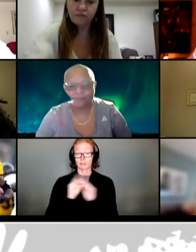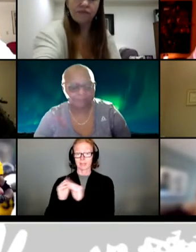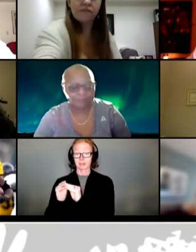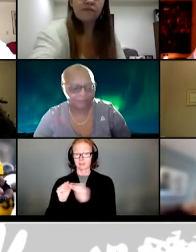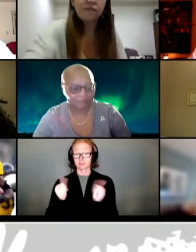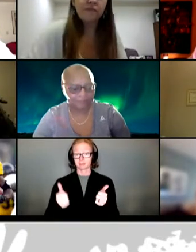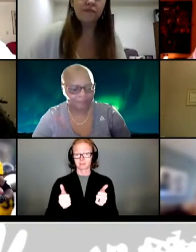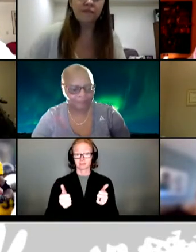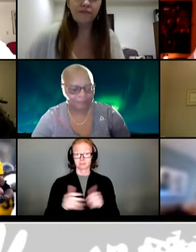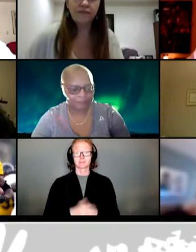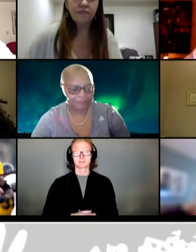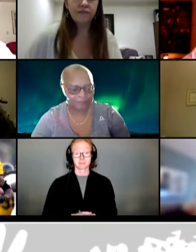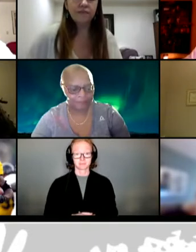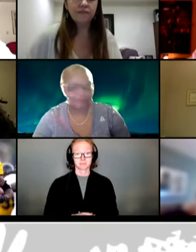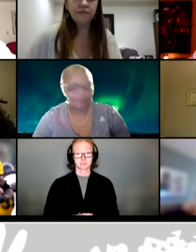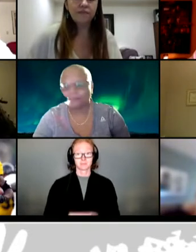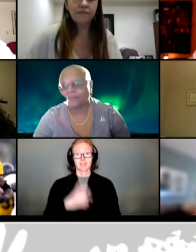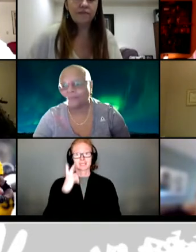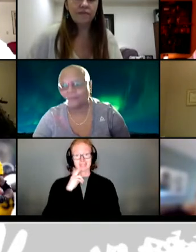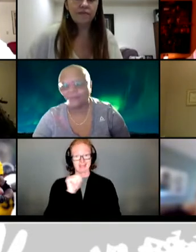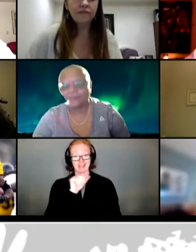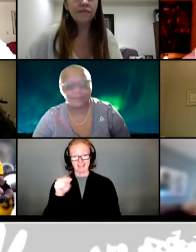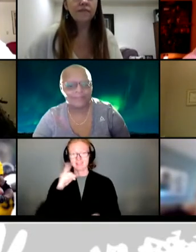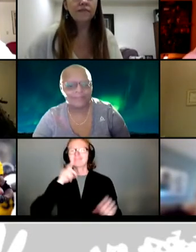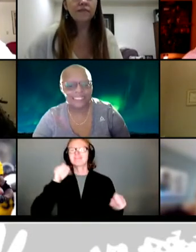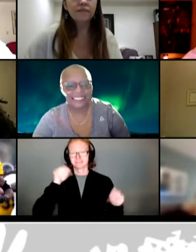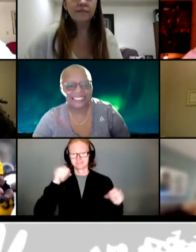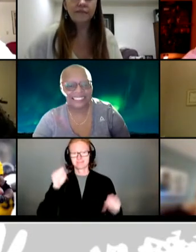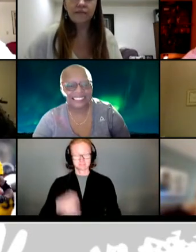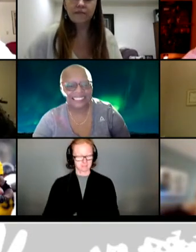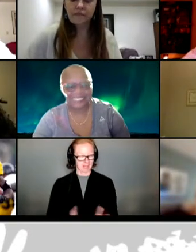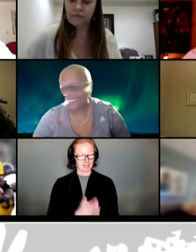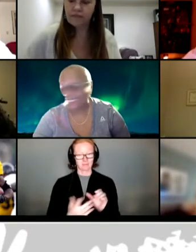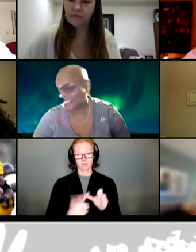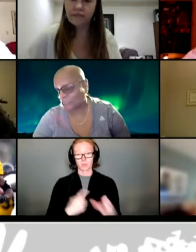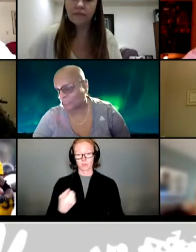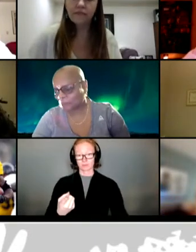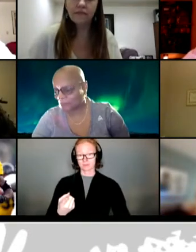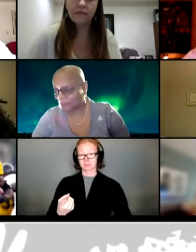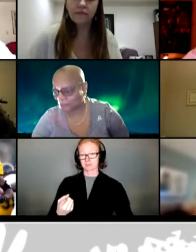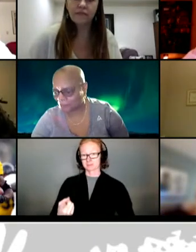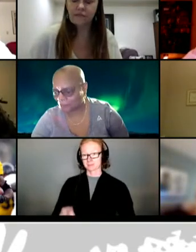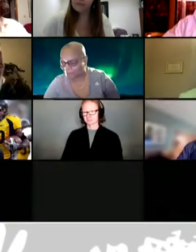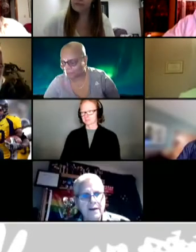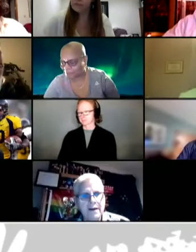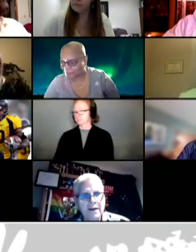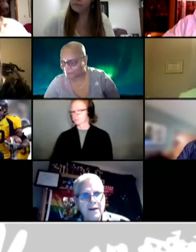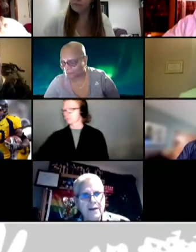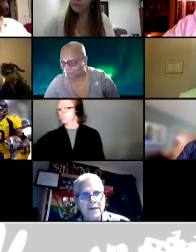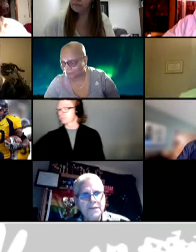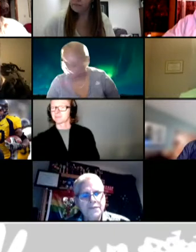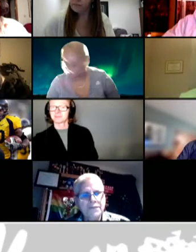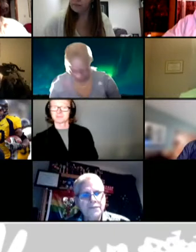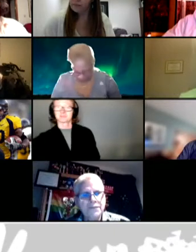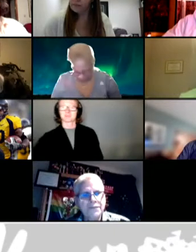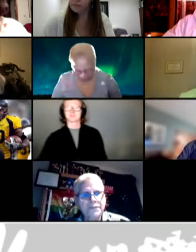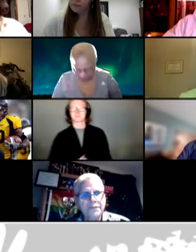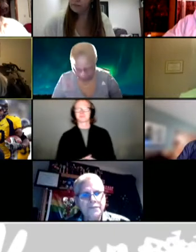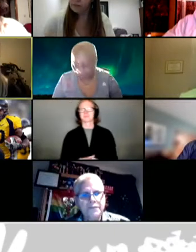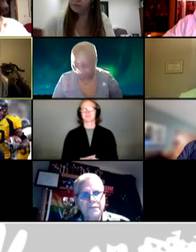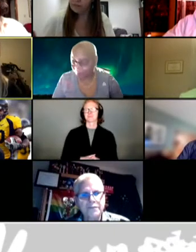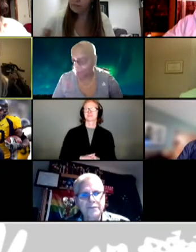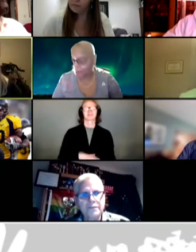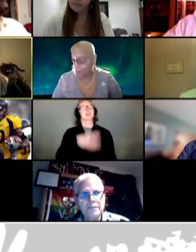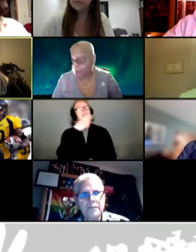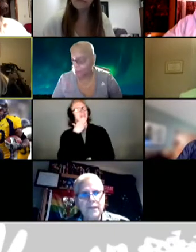Okay, I saw Ann's head nod first, so I will ask Ann first, Settlement Agreement and Policy Subcommittee Chair. Thank you,